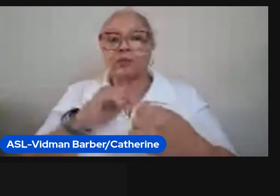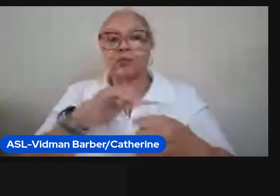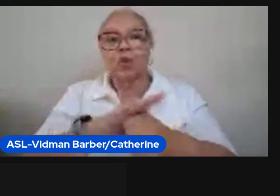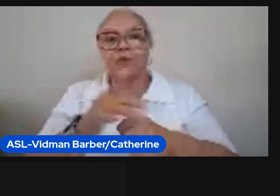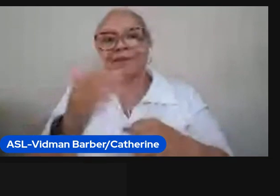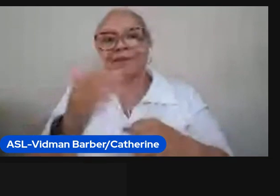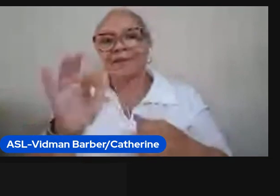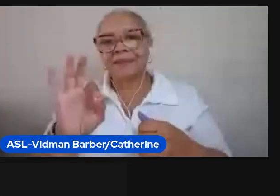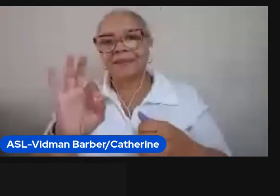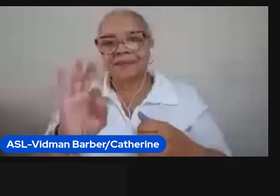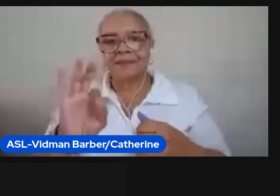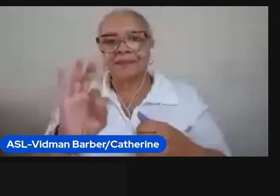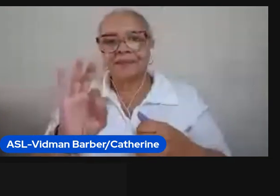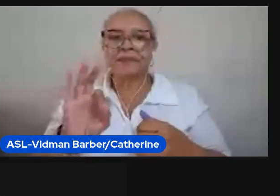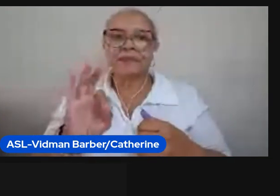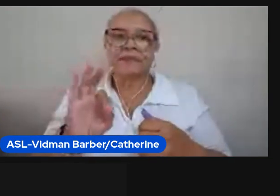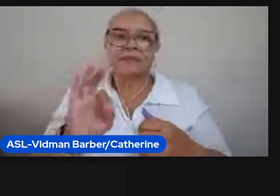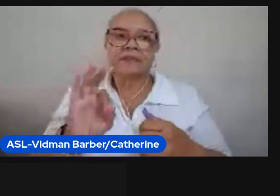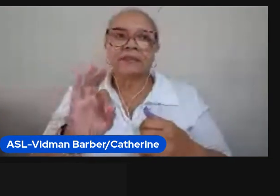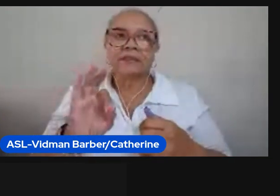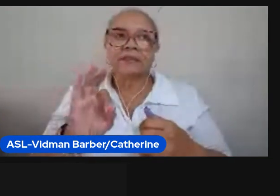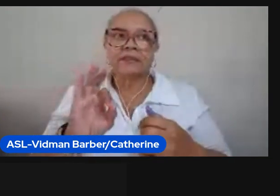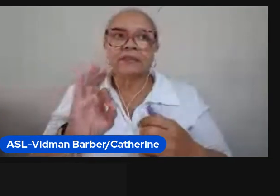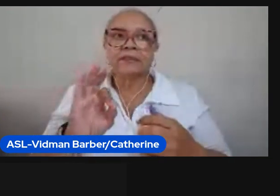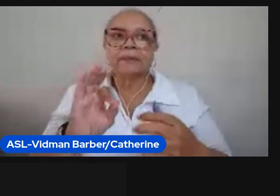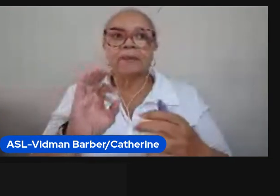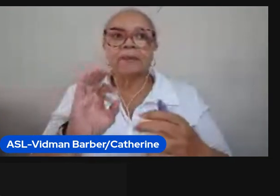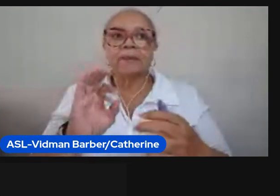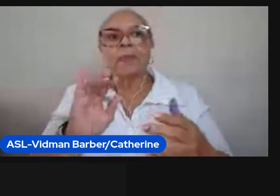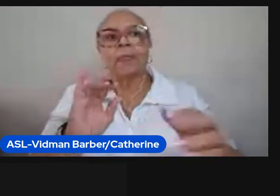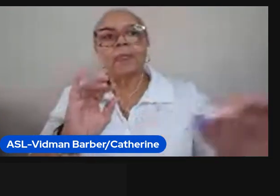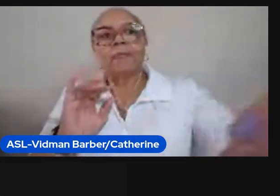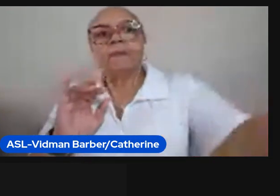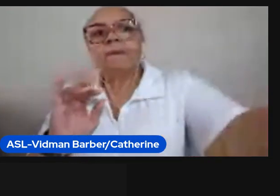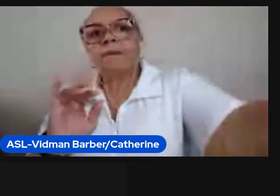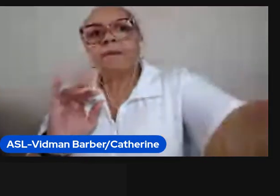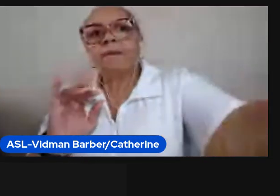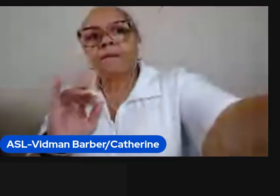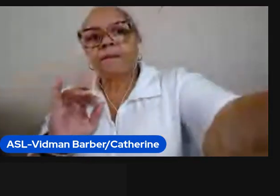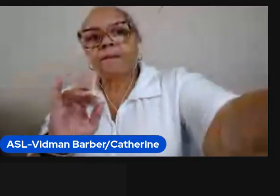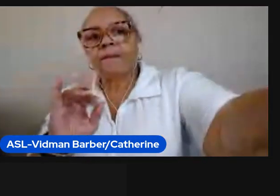COVID-19 testing, which has actually made Africa to be kind of